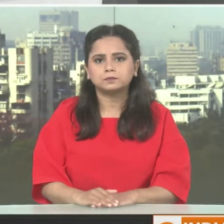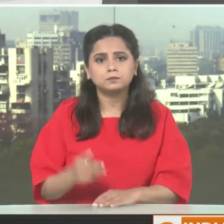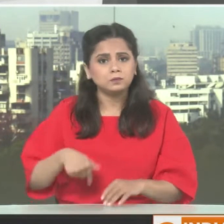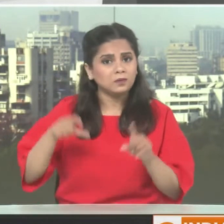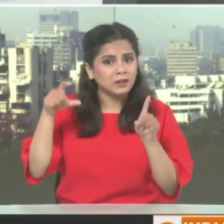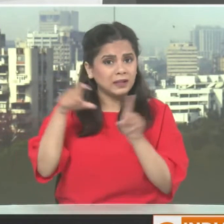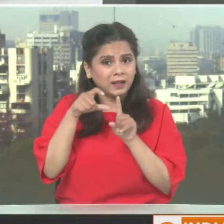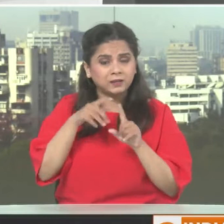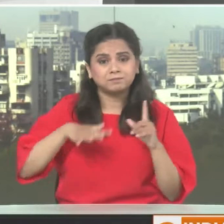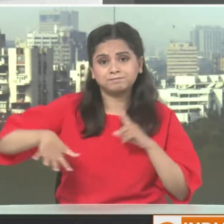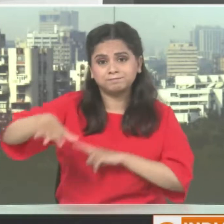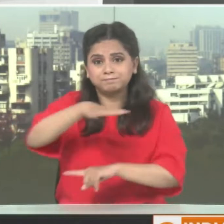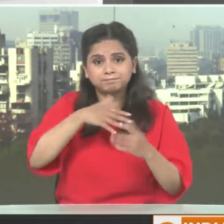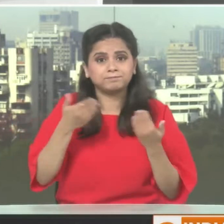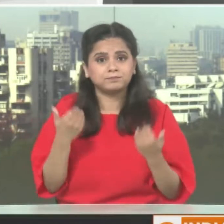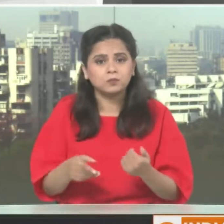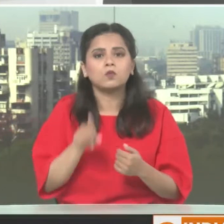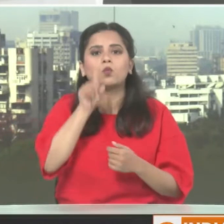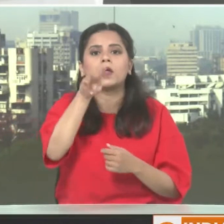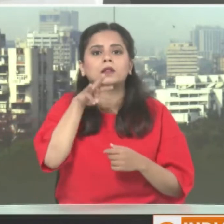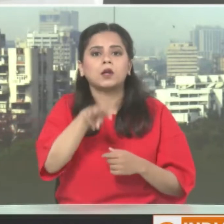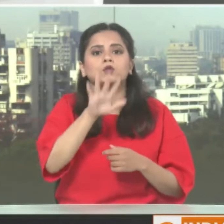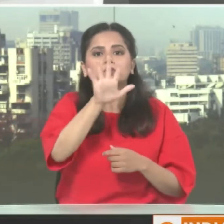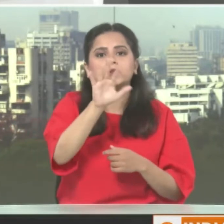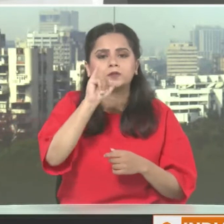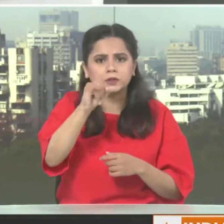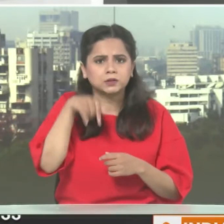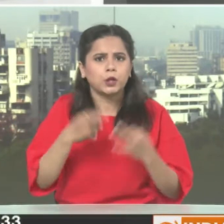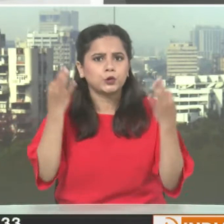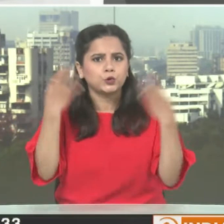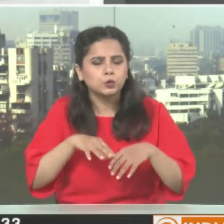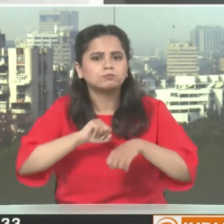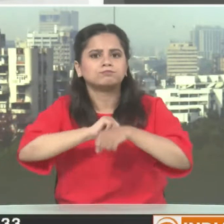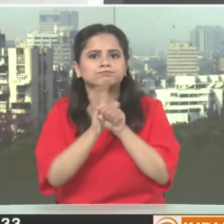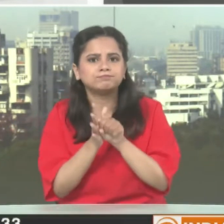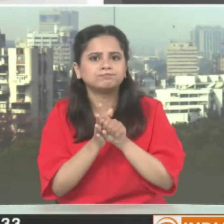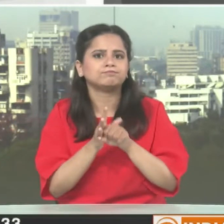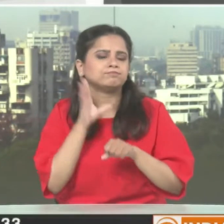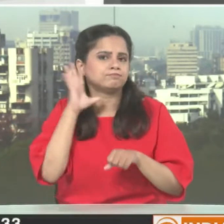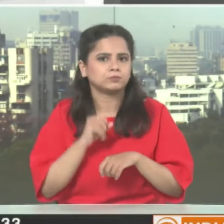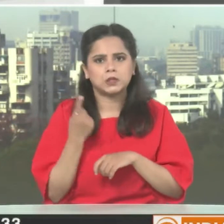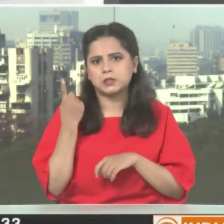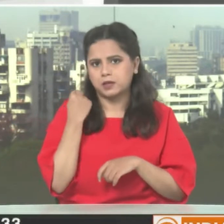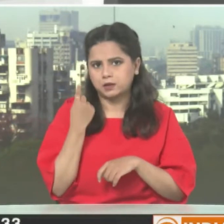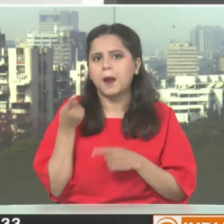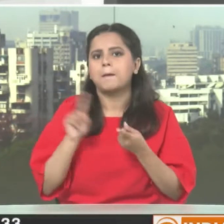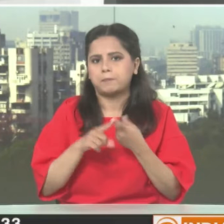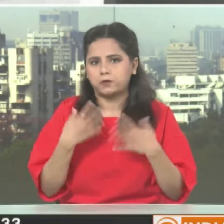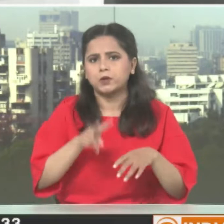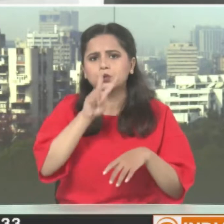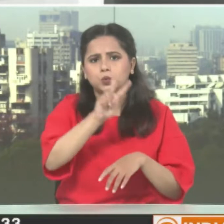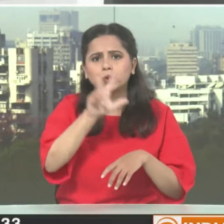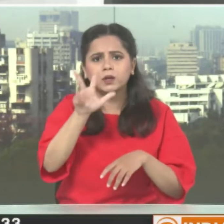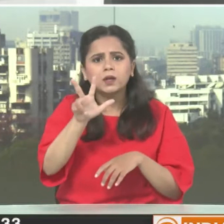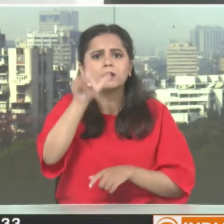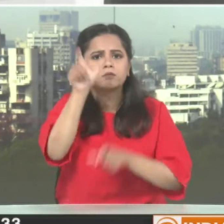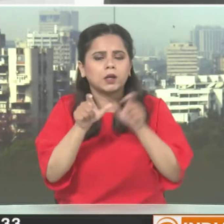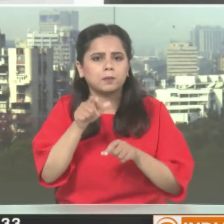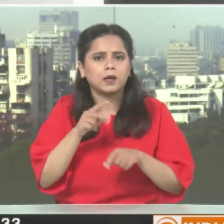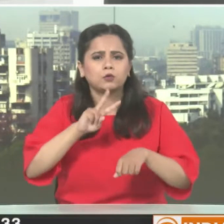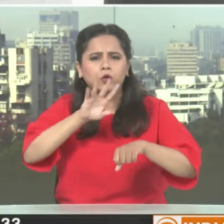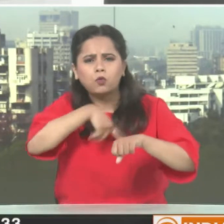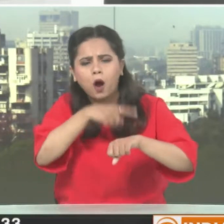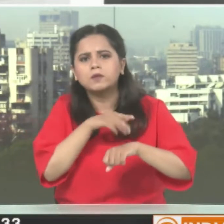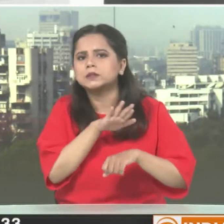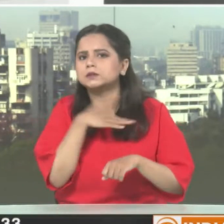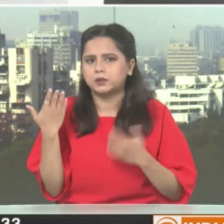In the national capital, Delhi, 1,056 new cases of infection were recorded yesterday, while 28 patients died in the